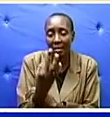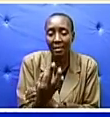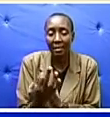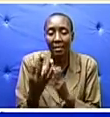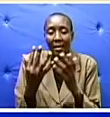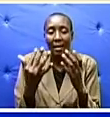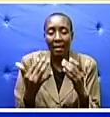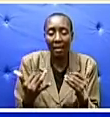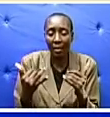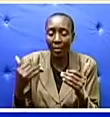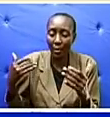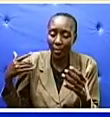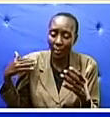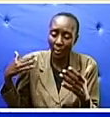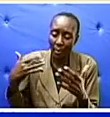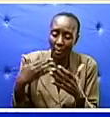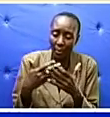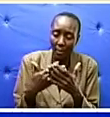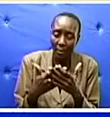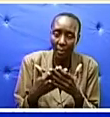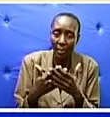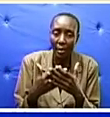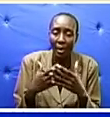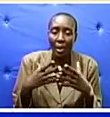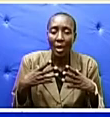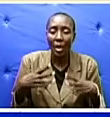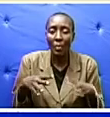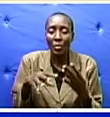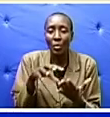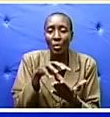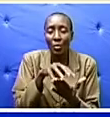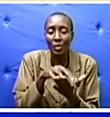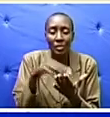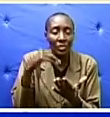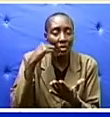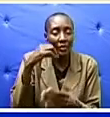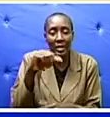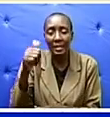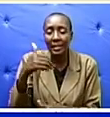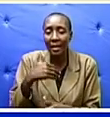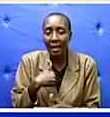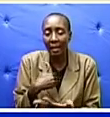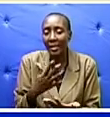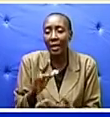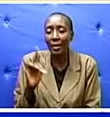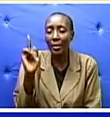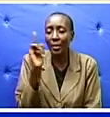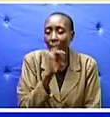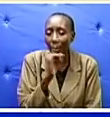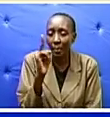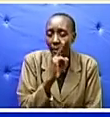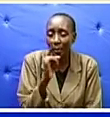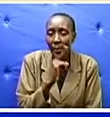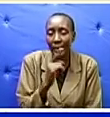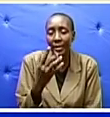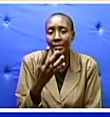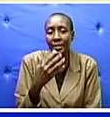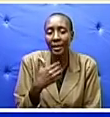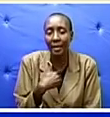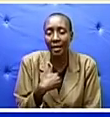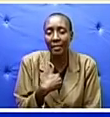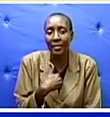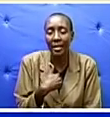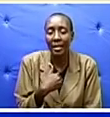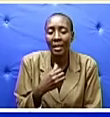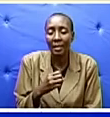since then, people who have pre-existing conditions were put at the most risk, mm-hmm, of being put down with